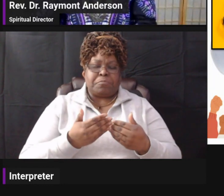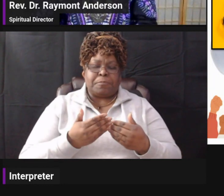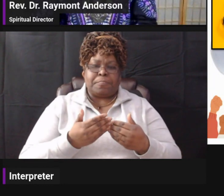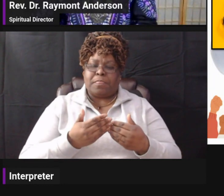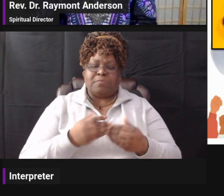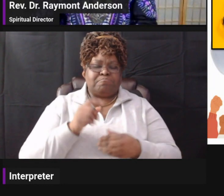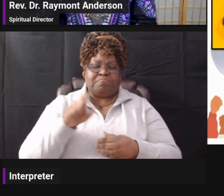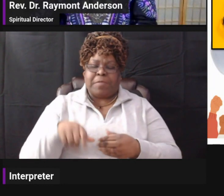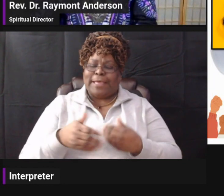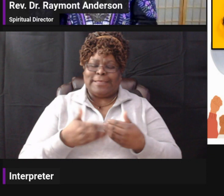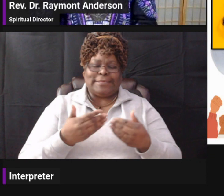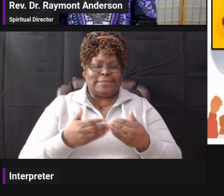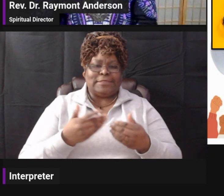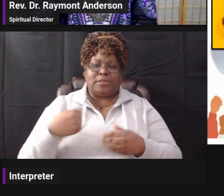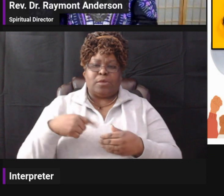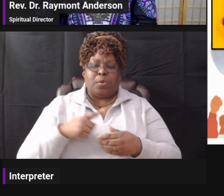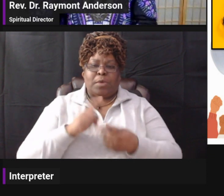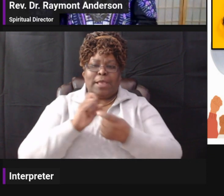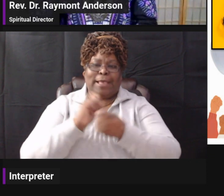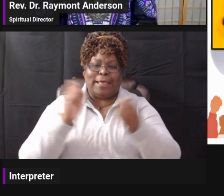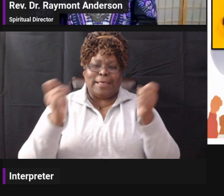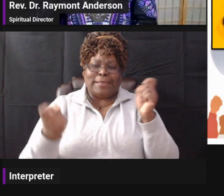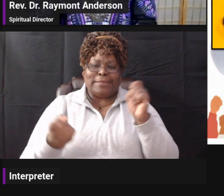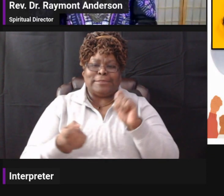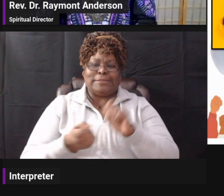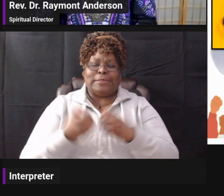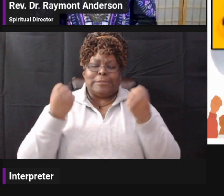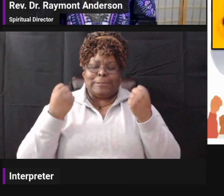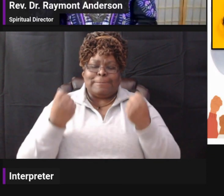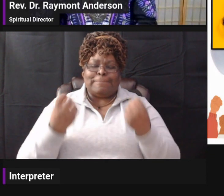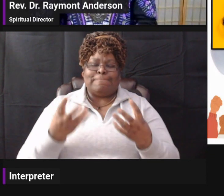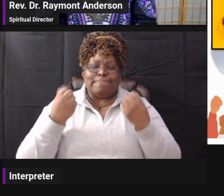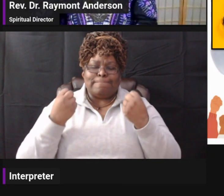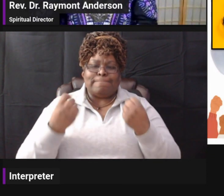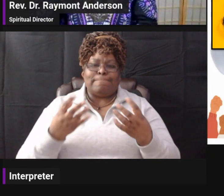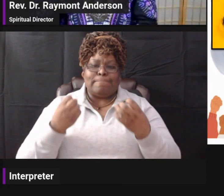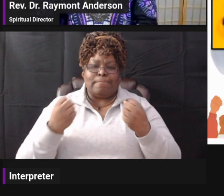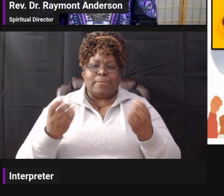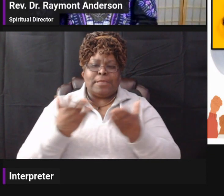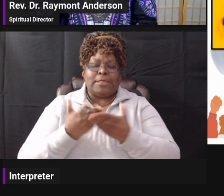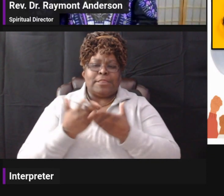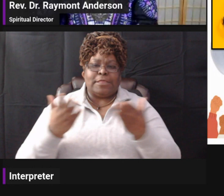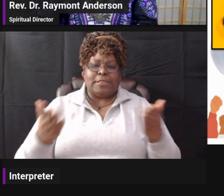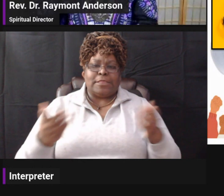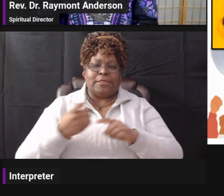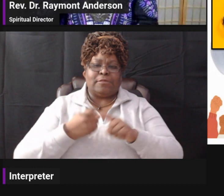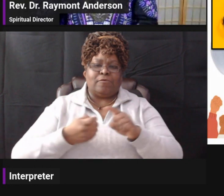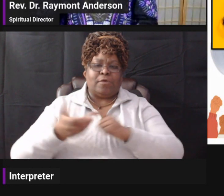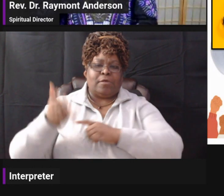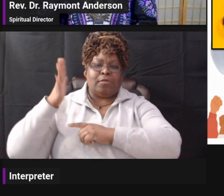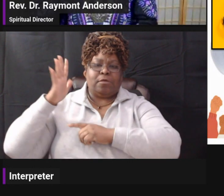to be easy. It shouldn't be easy. We are undoing eons of conditioning and collective